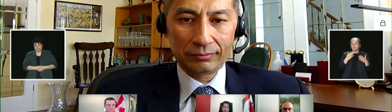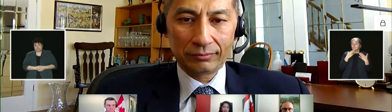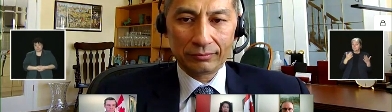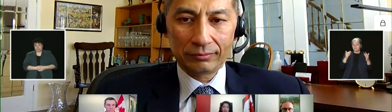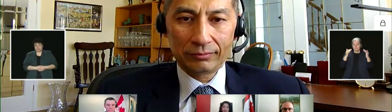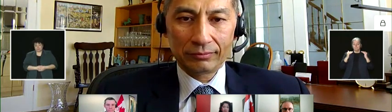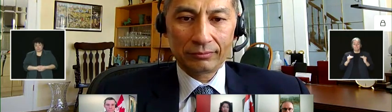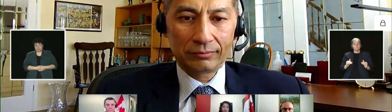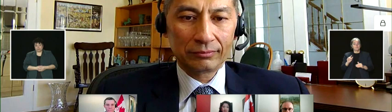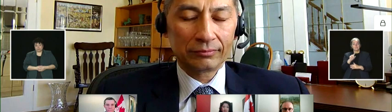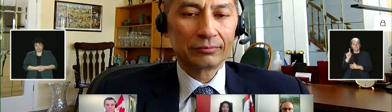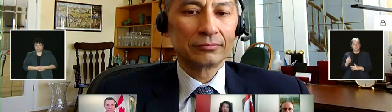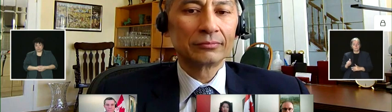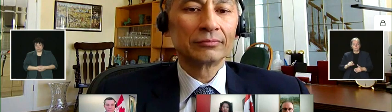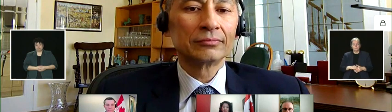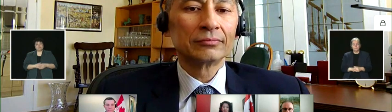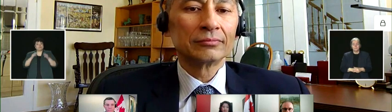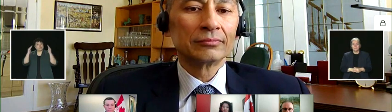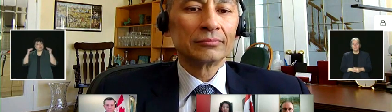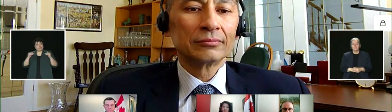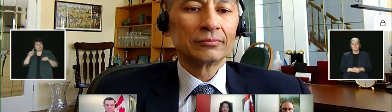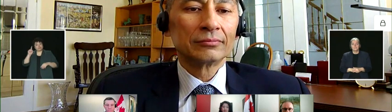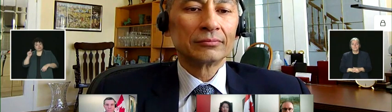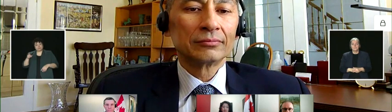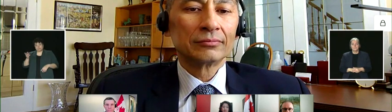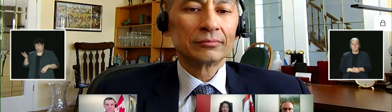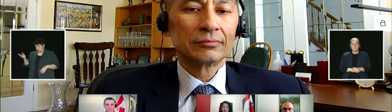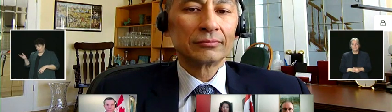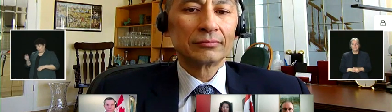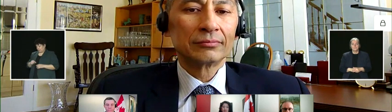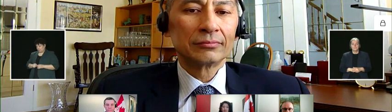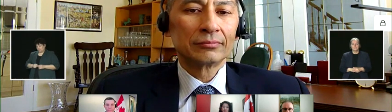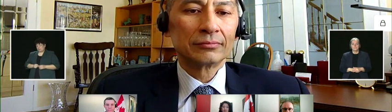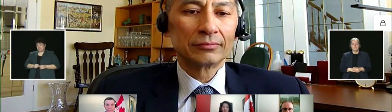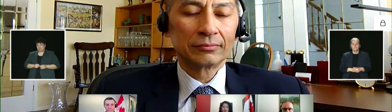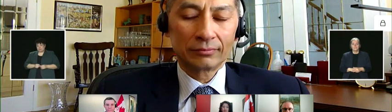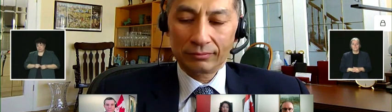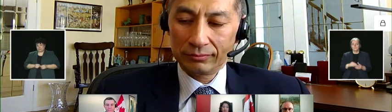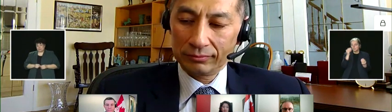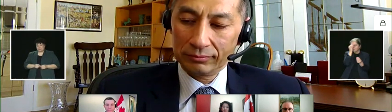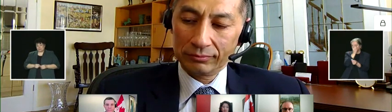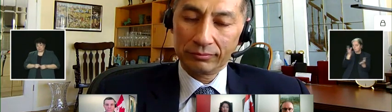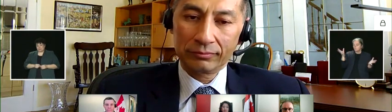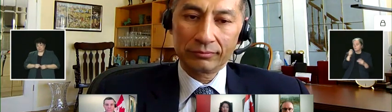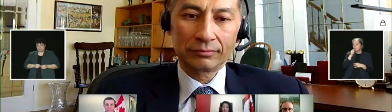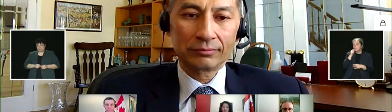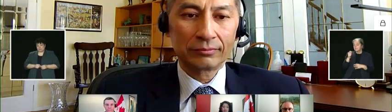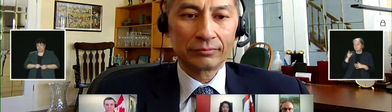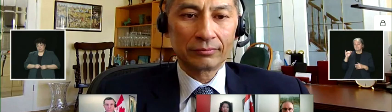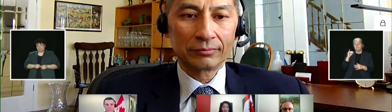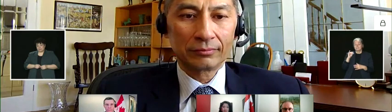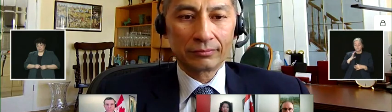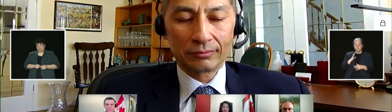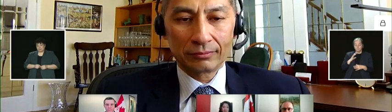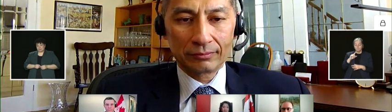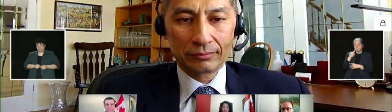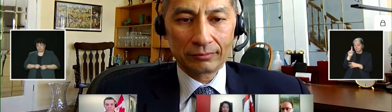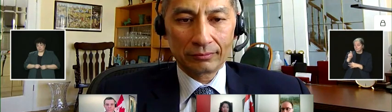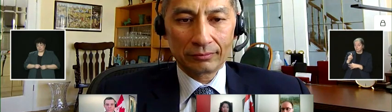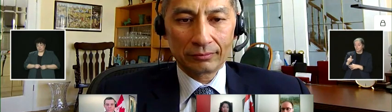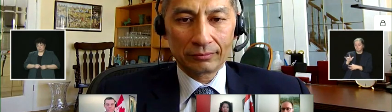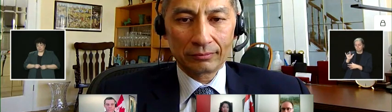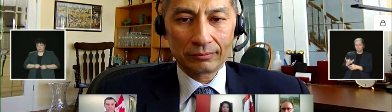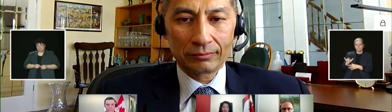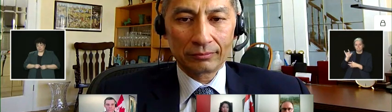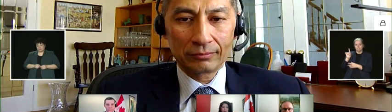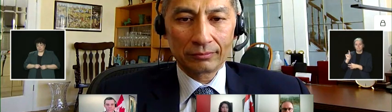Thank you. Merci. Next question. Thank you. Merci. Once again, please press *1 if you have a